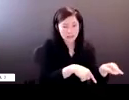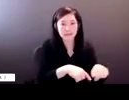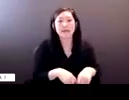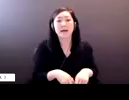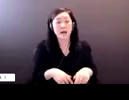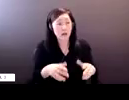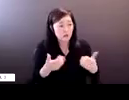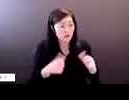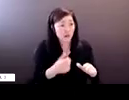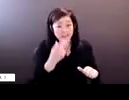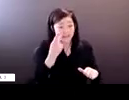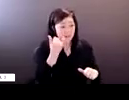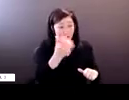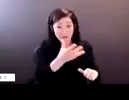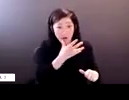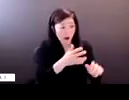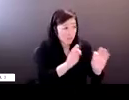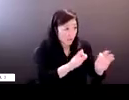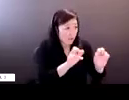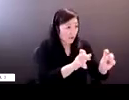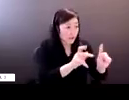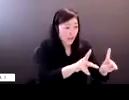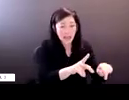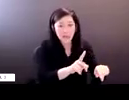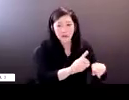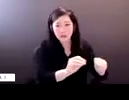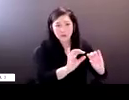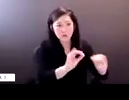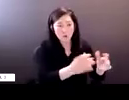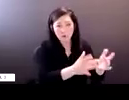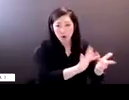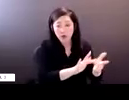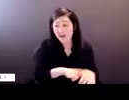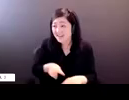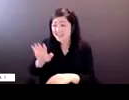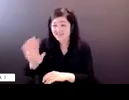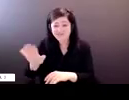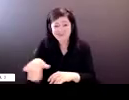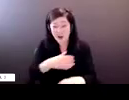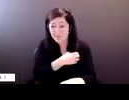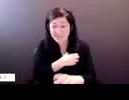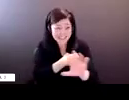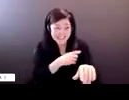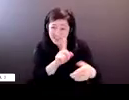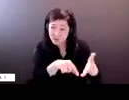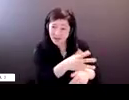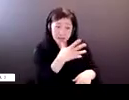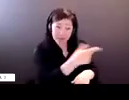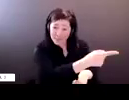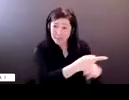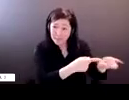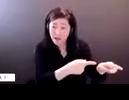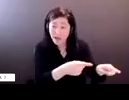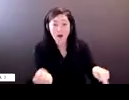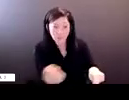was to make contact. She reported to police, who said they would do a welfare check. They reported that they'd visited and asked